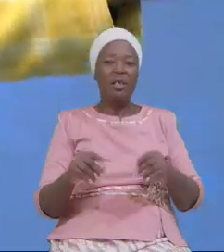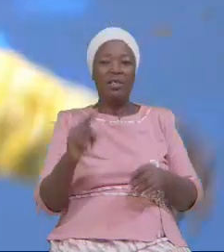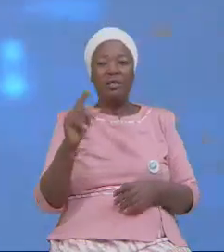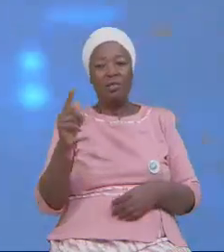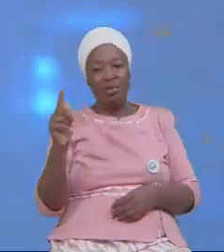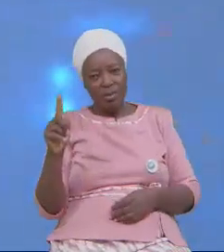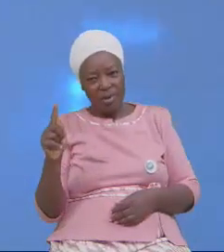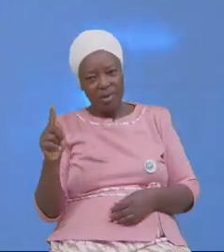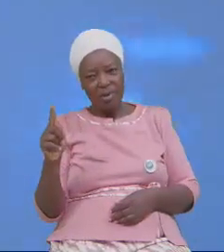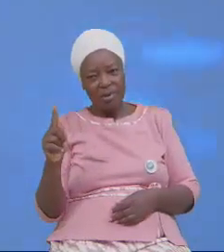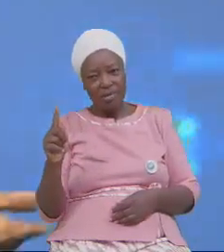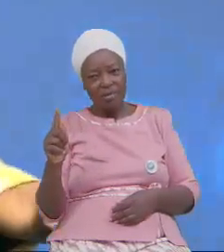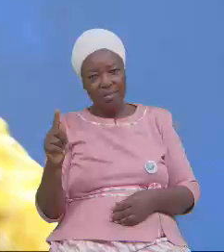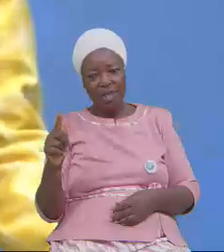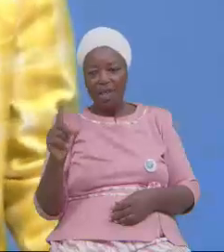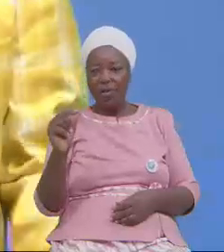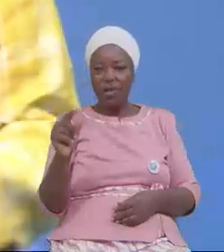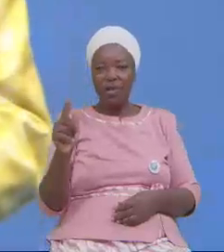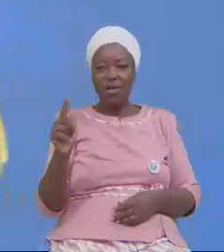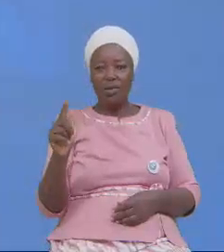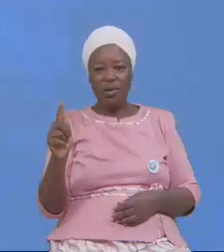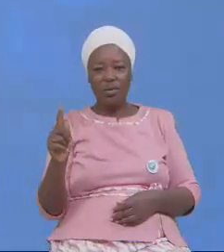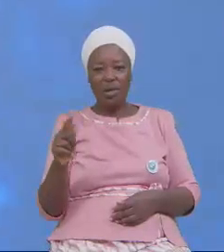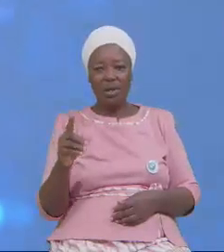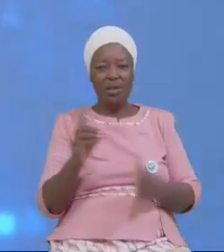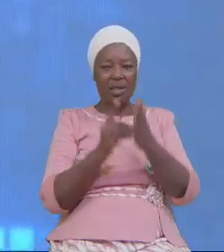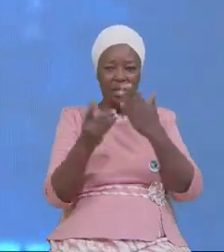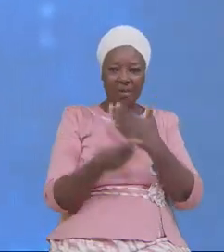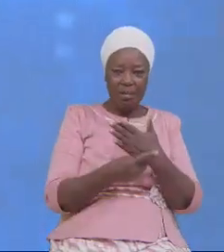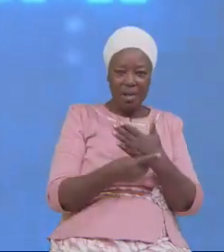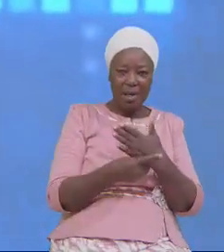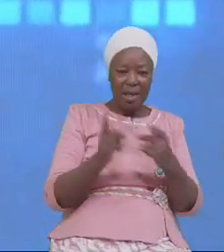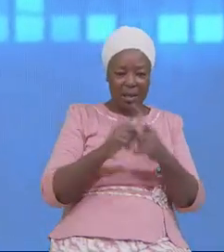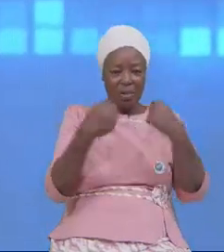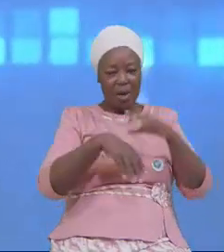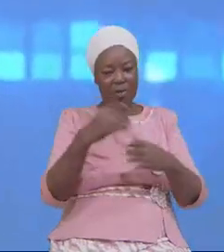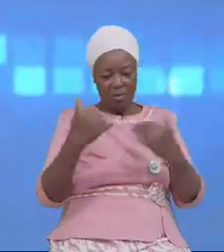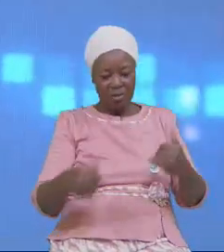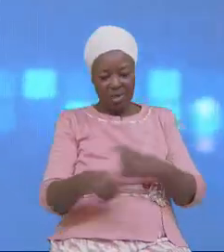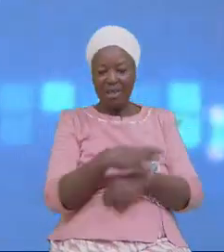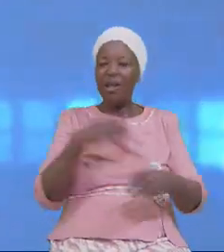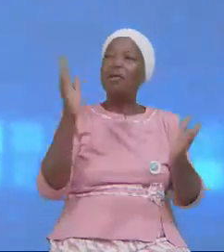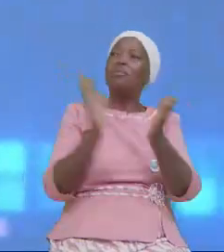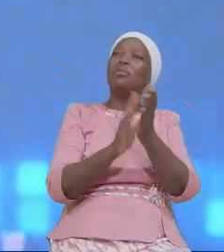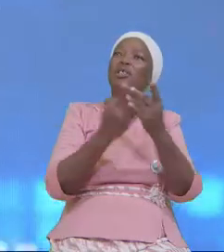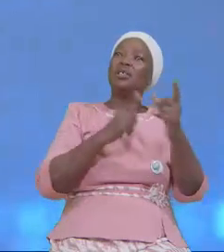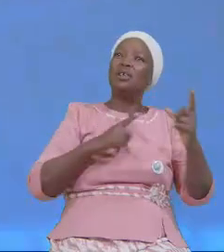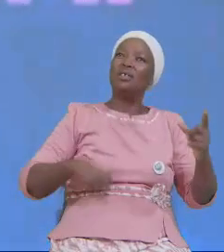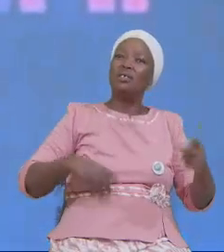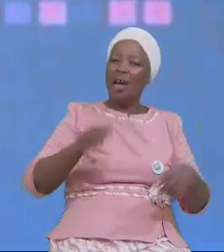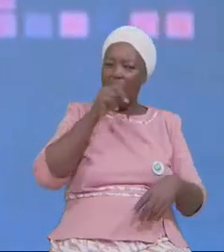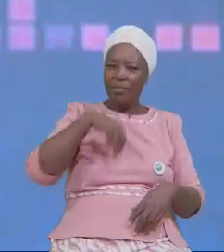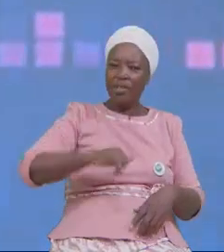2021 December, and they come out today and they say, praise the Lord, I am still healed, I